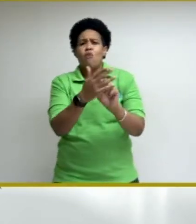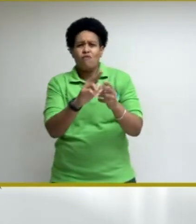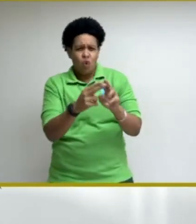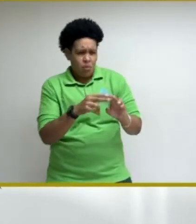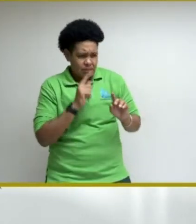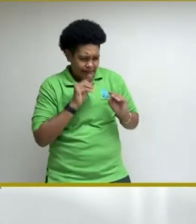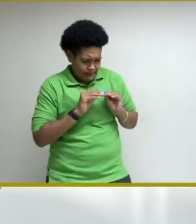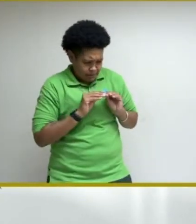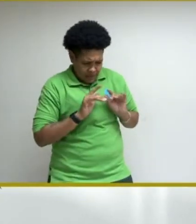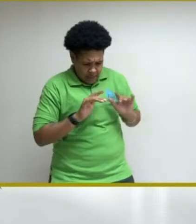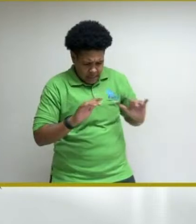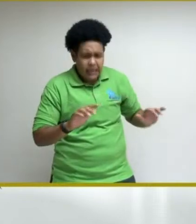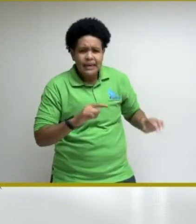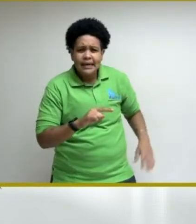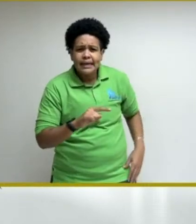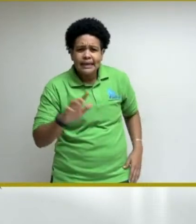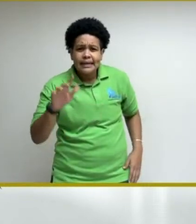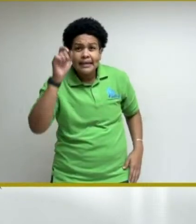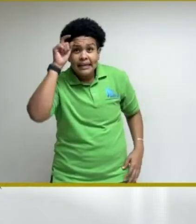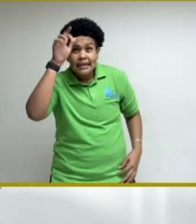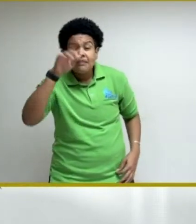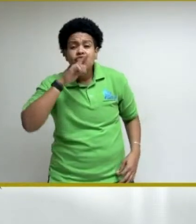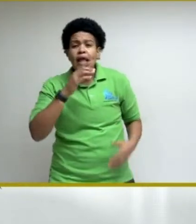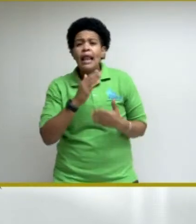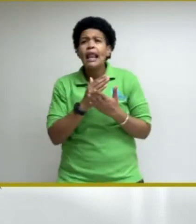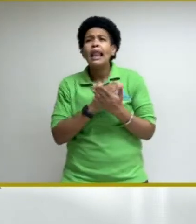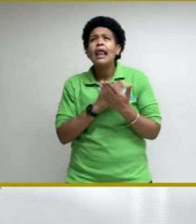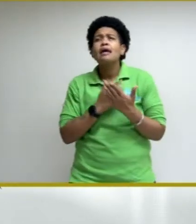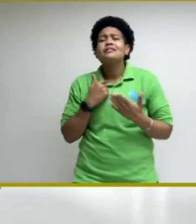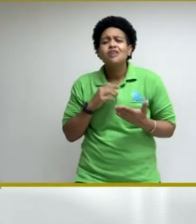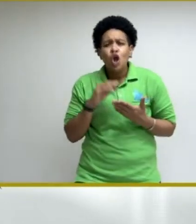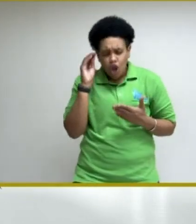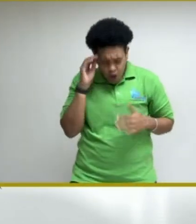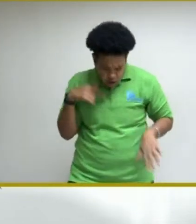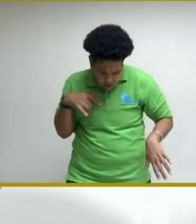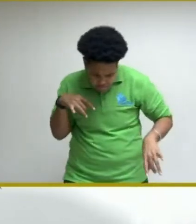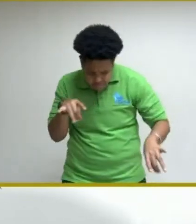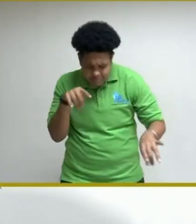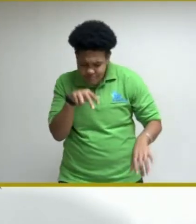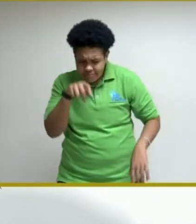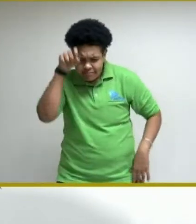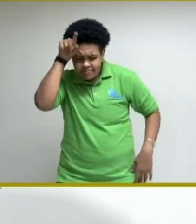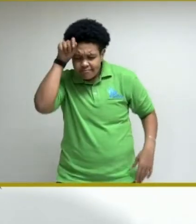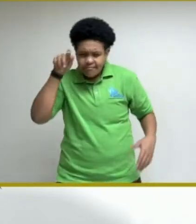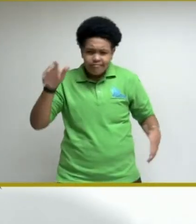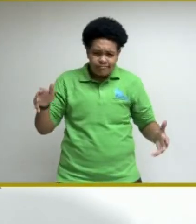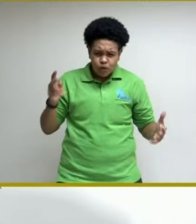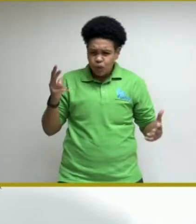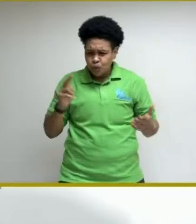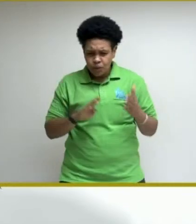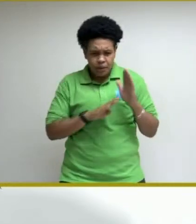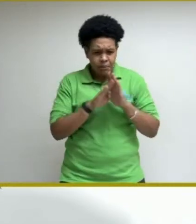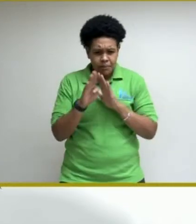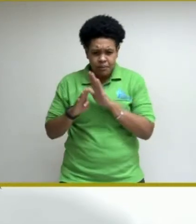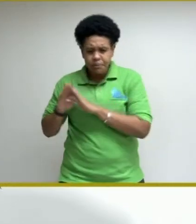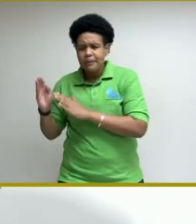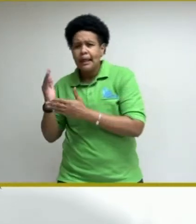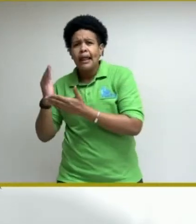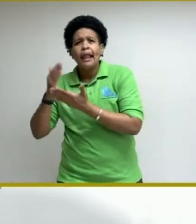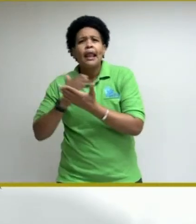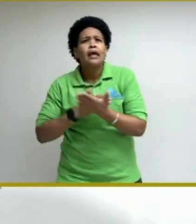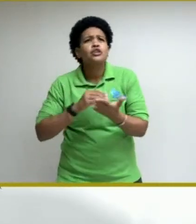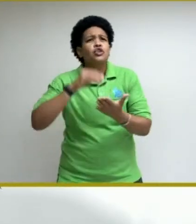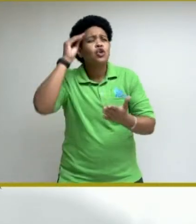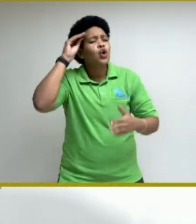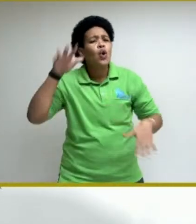what has been the lessons learned from these 2 surges? So one of the